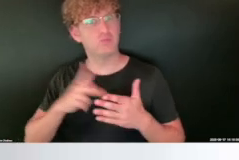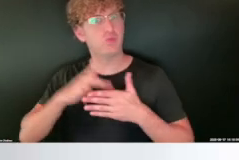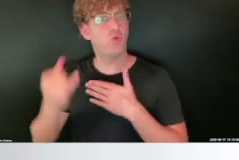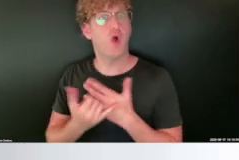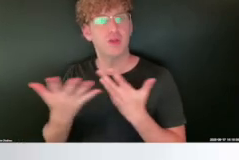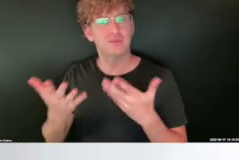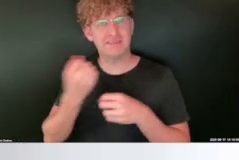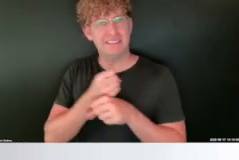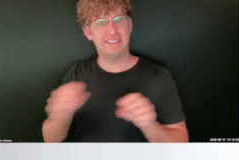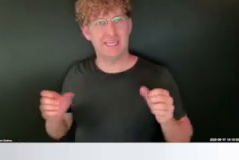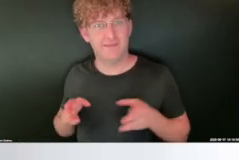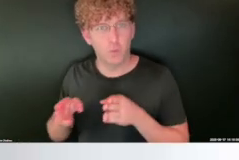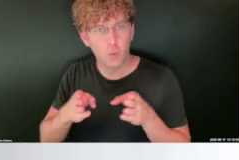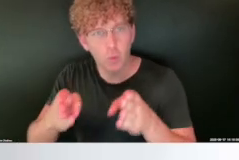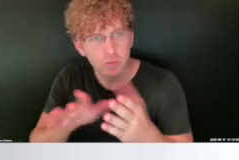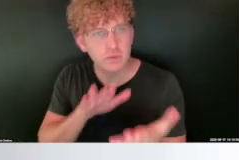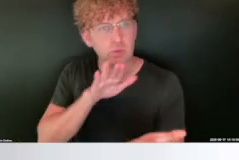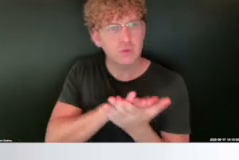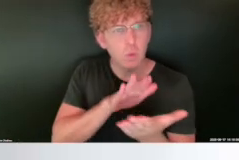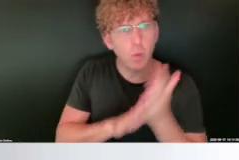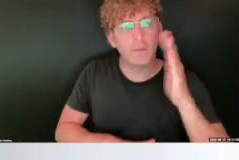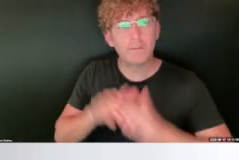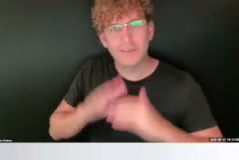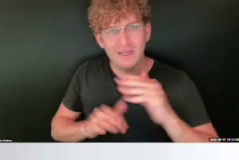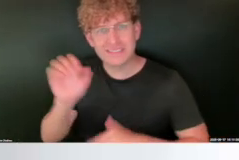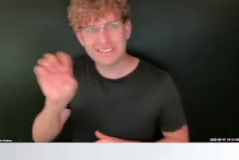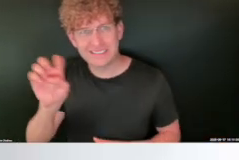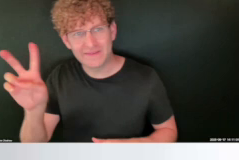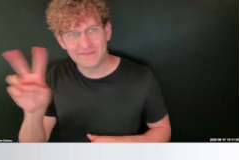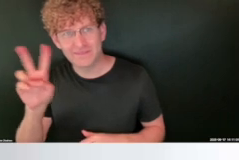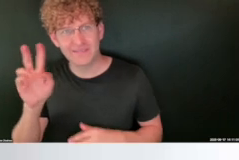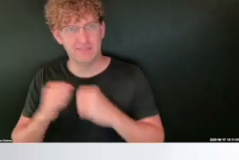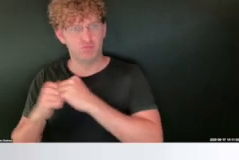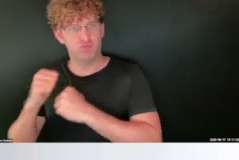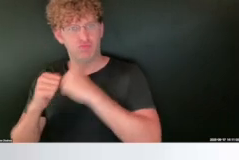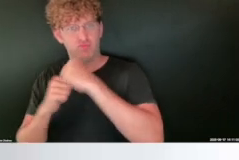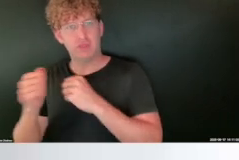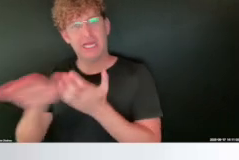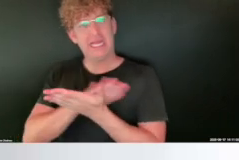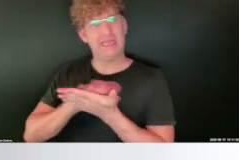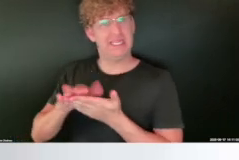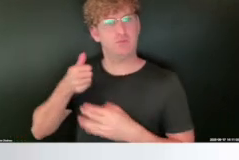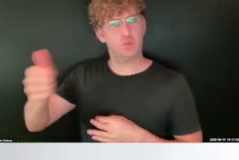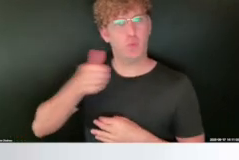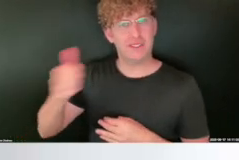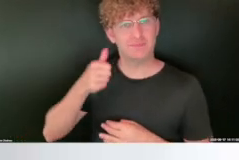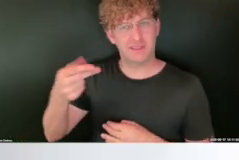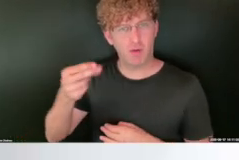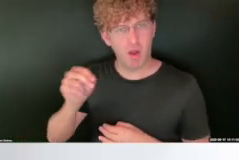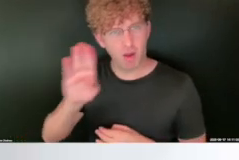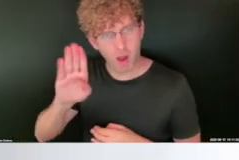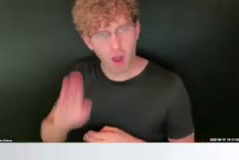clean transportation mobility hubs. The last 8 projects have been completed, covering places like Bakersfield, South